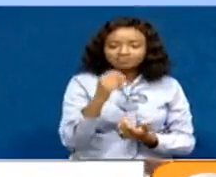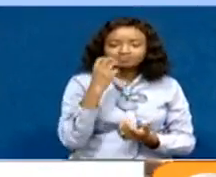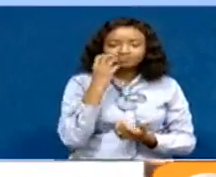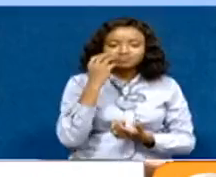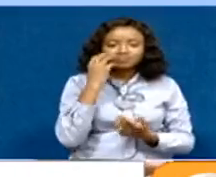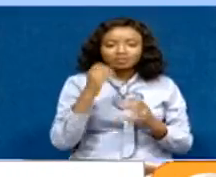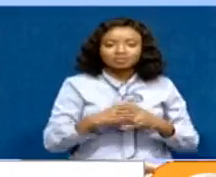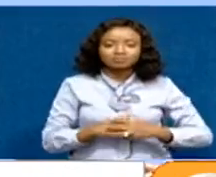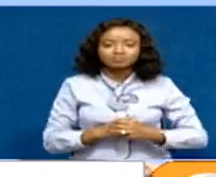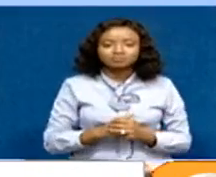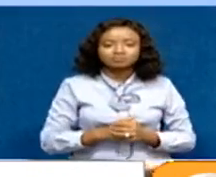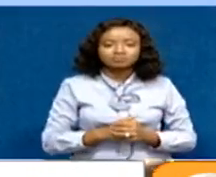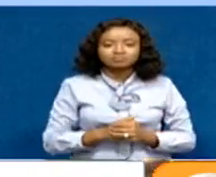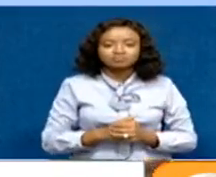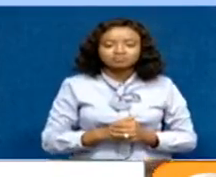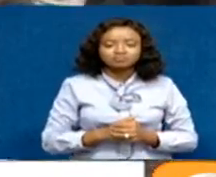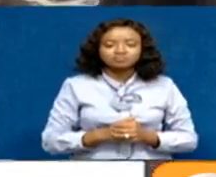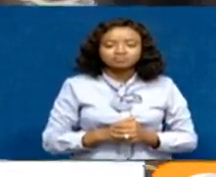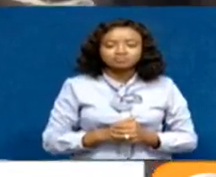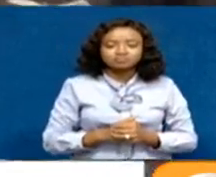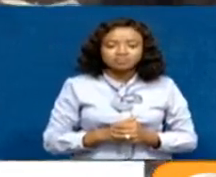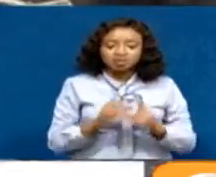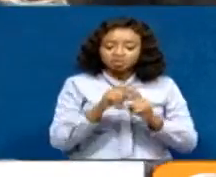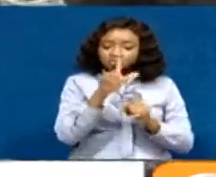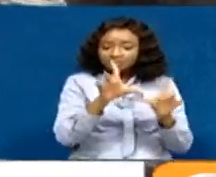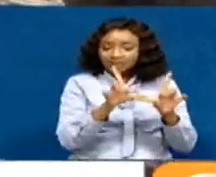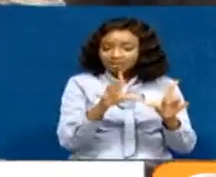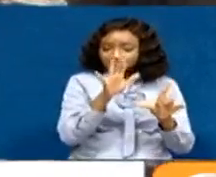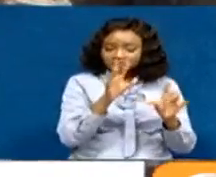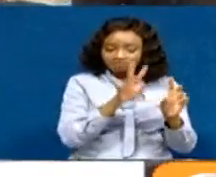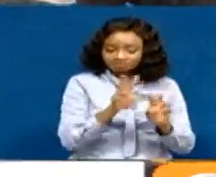they go back to their land as the Ministry of Lands audits the title deeds on the contested land.